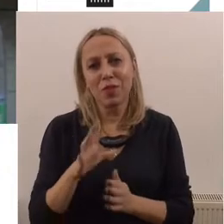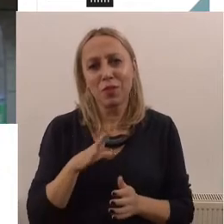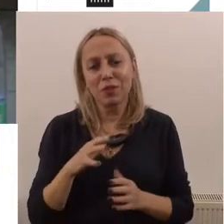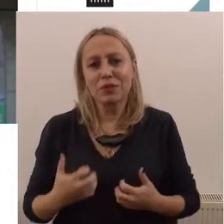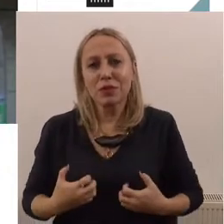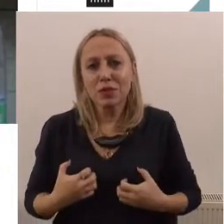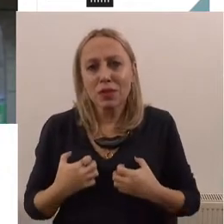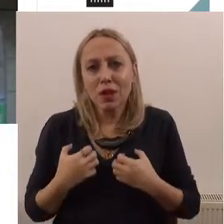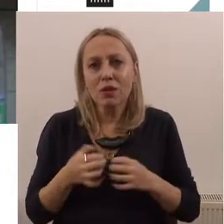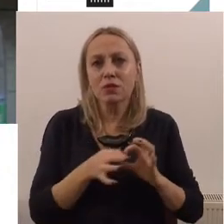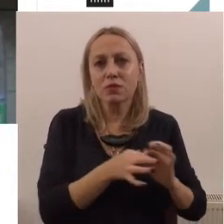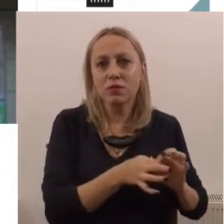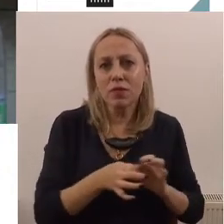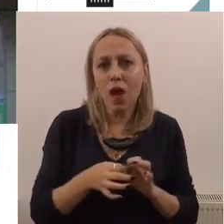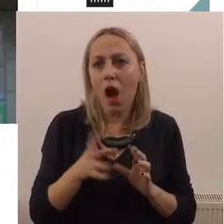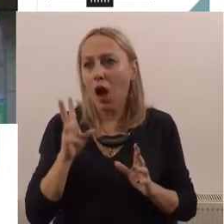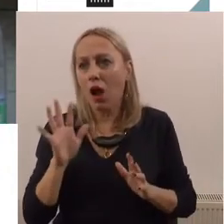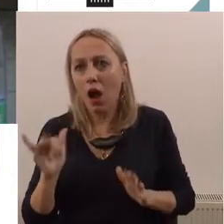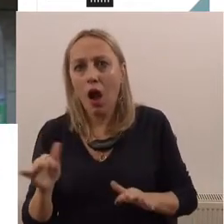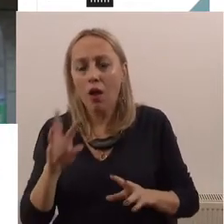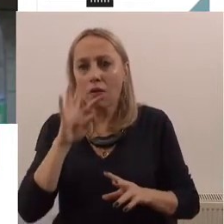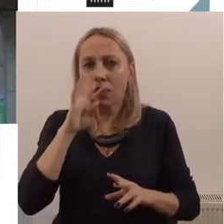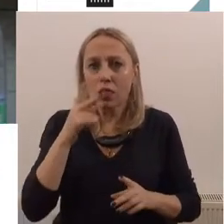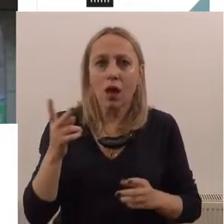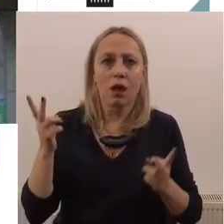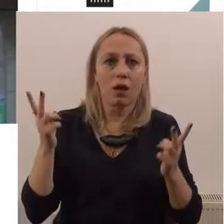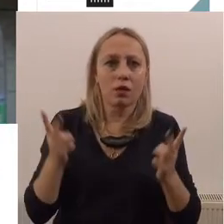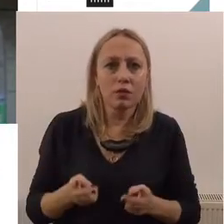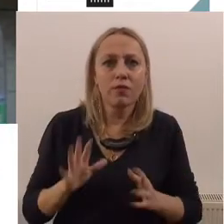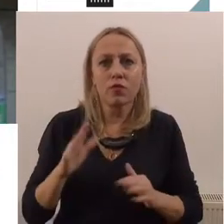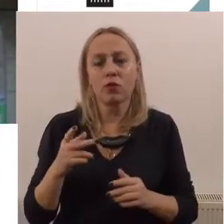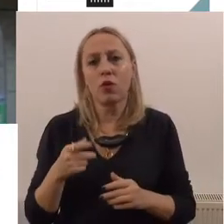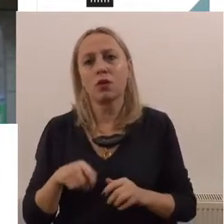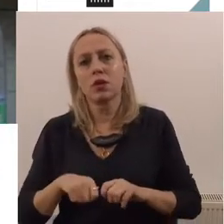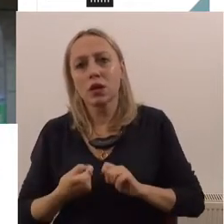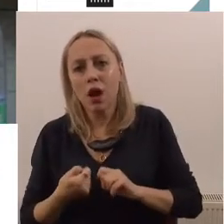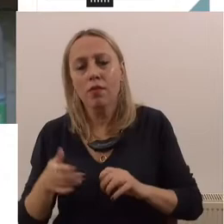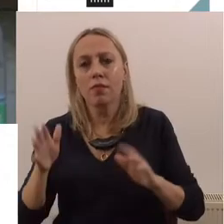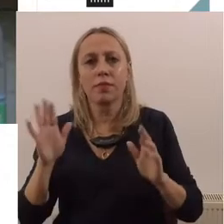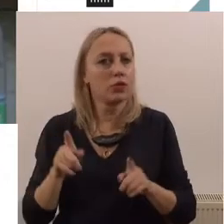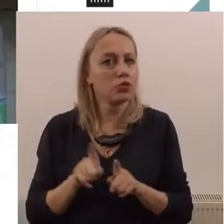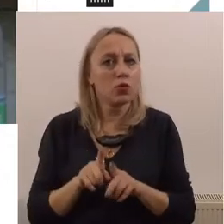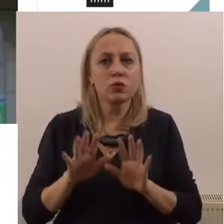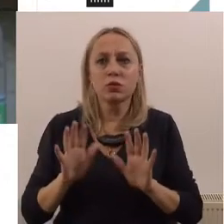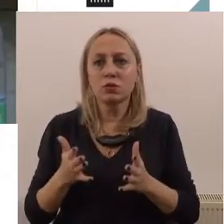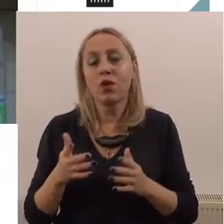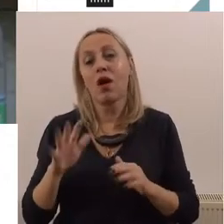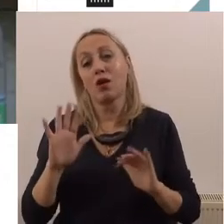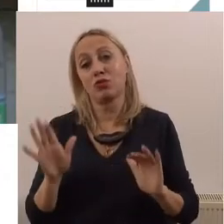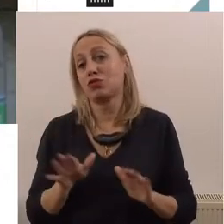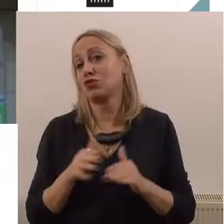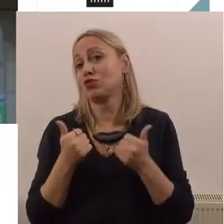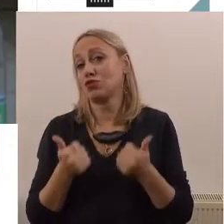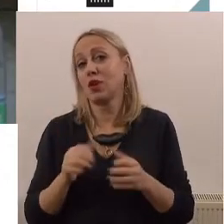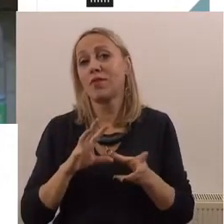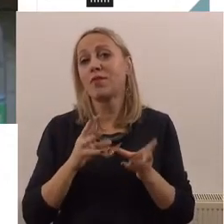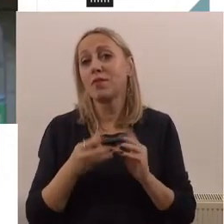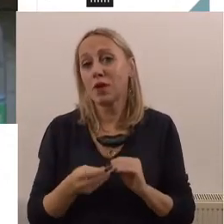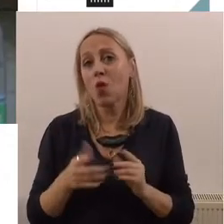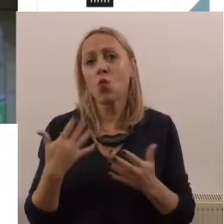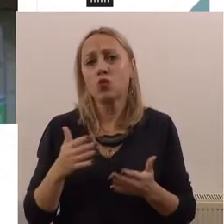the top management of the facility were afraid about bringing people to the production facility because this is like